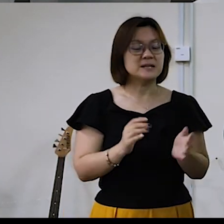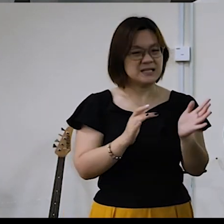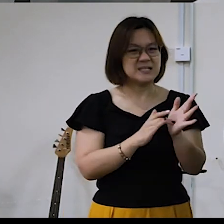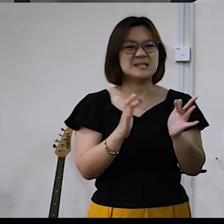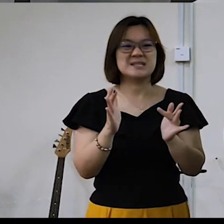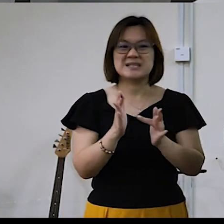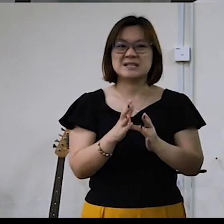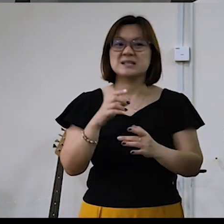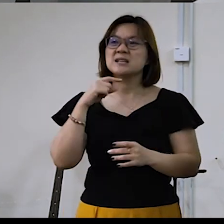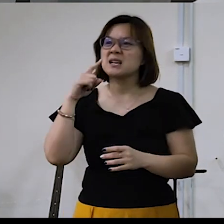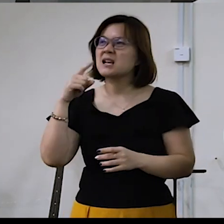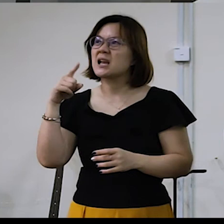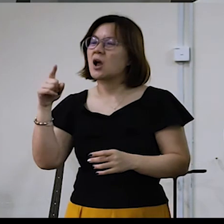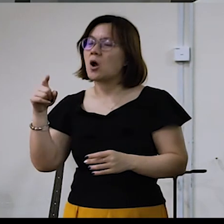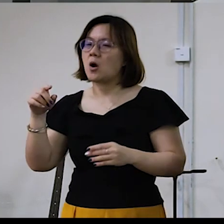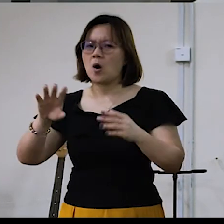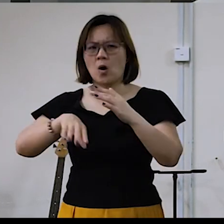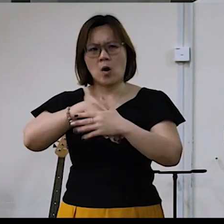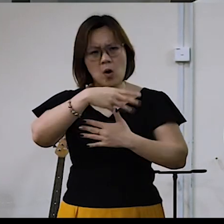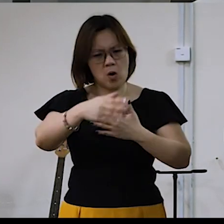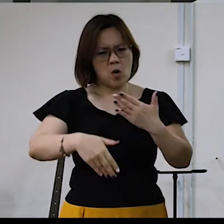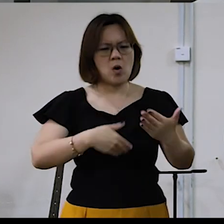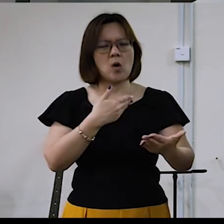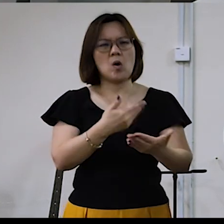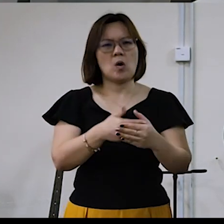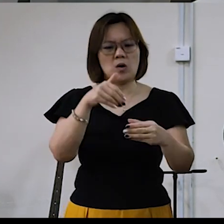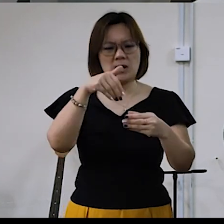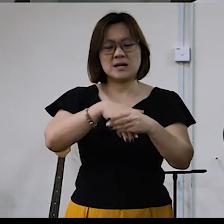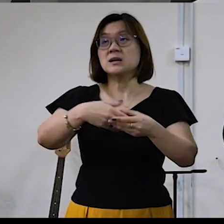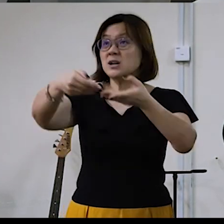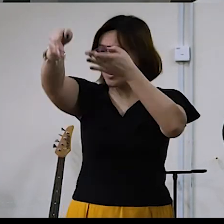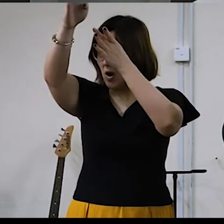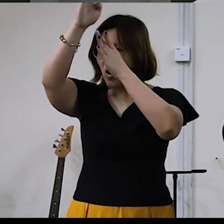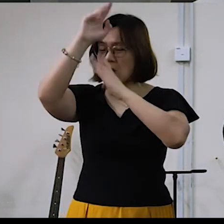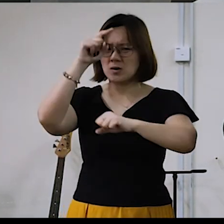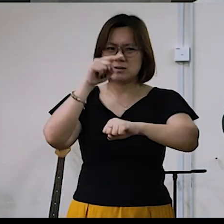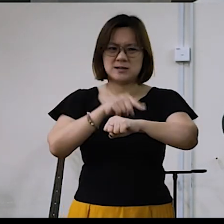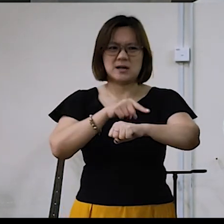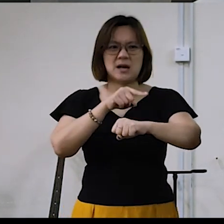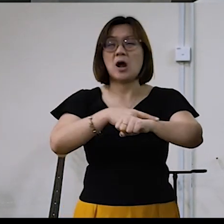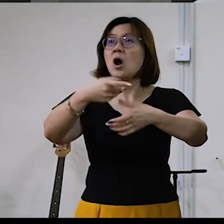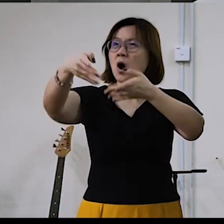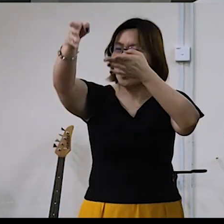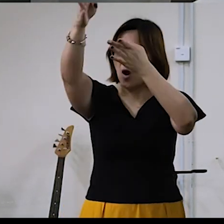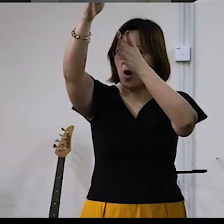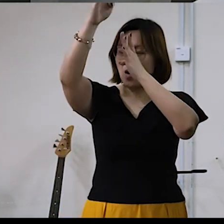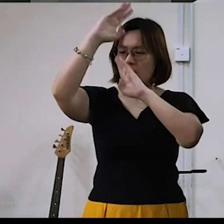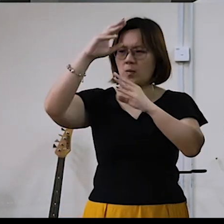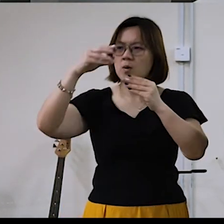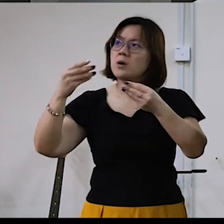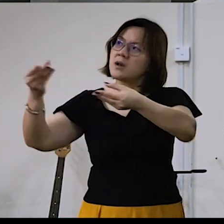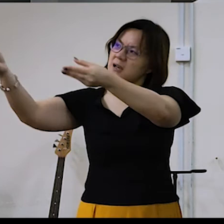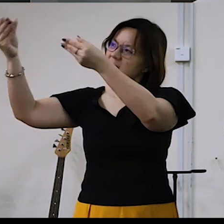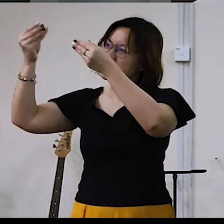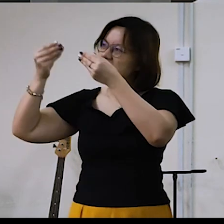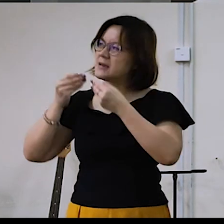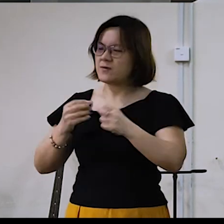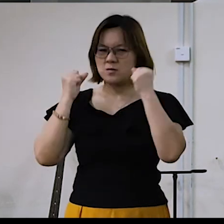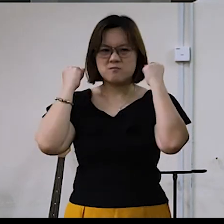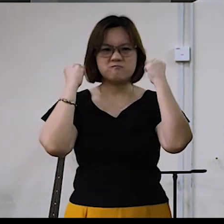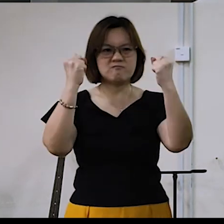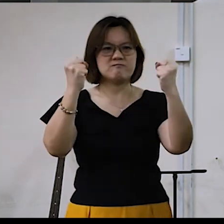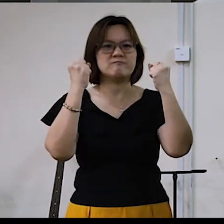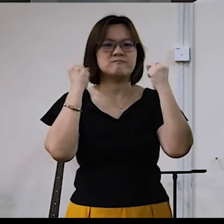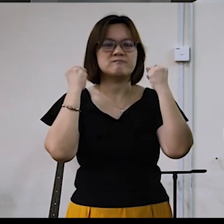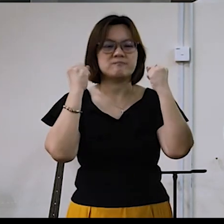8. But you shall receive power when the Holy Spirit has come upon you. And you shall be witness to